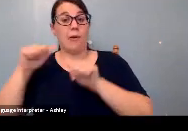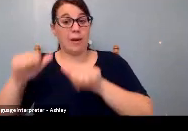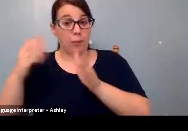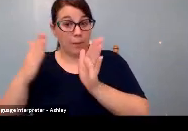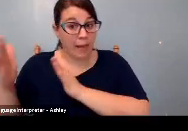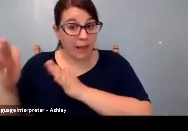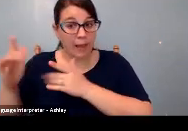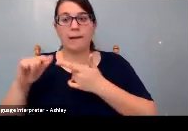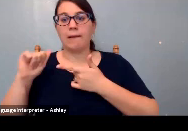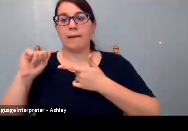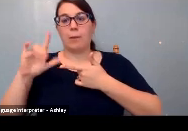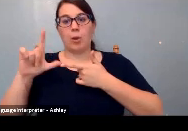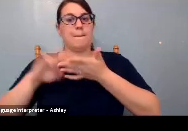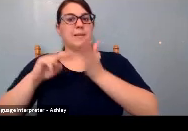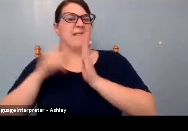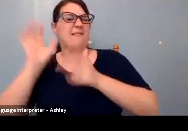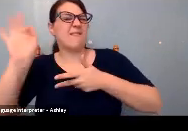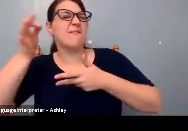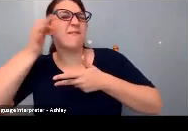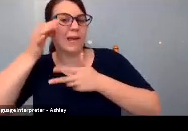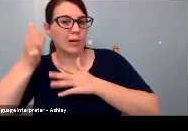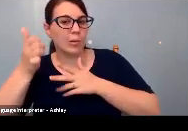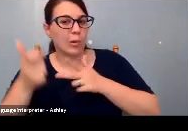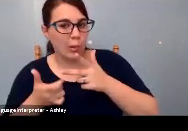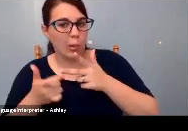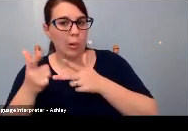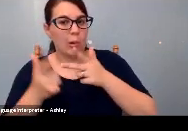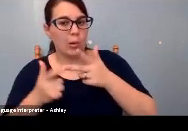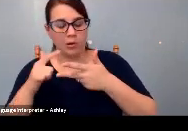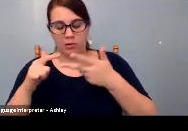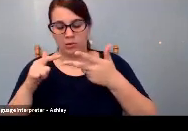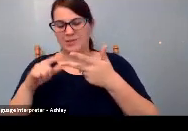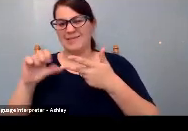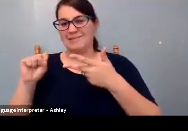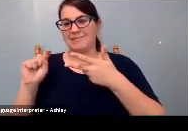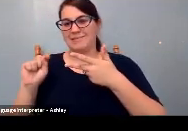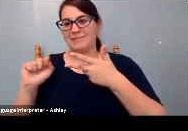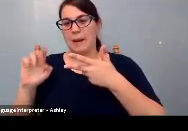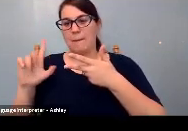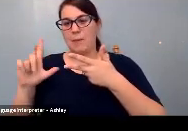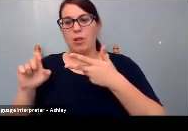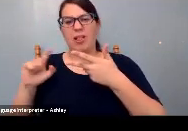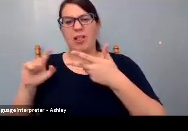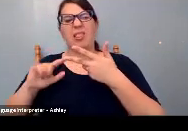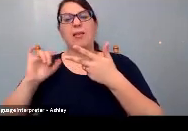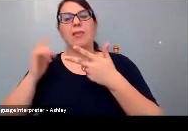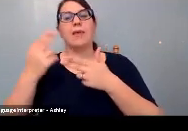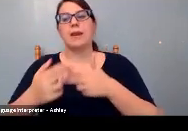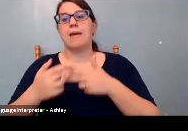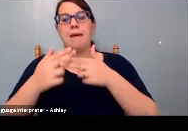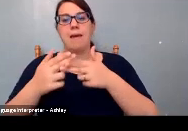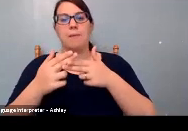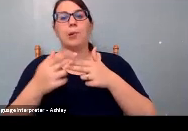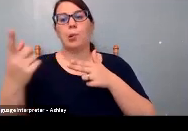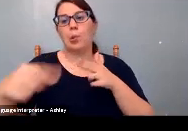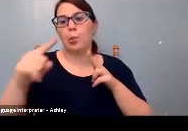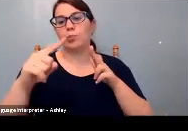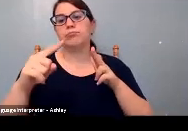federal legislation, and stable refers to the name of the account that West Virginia individuals will